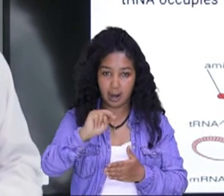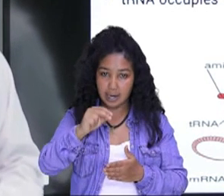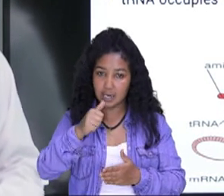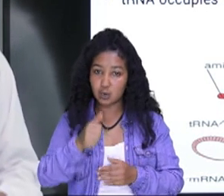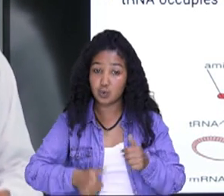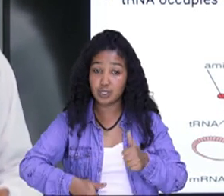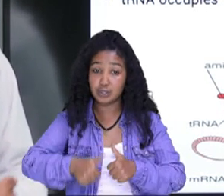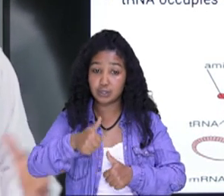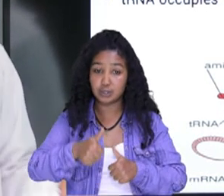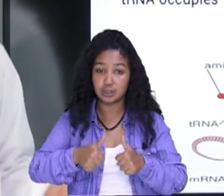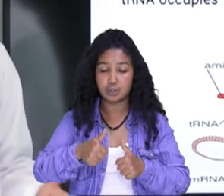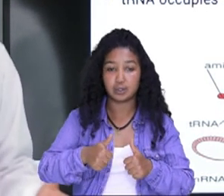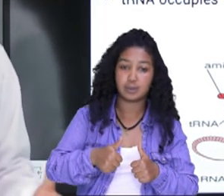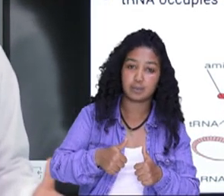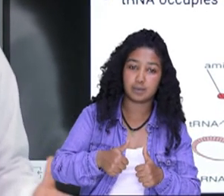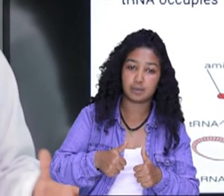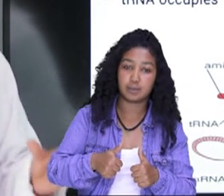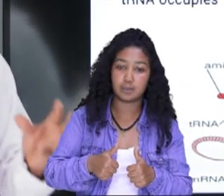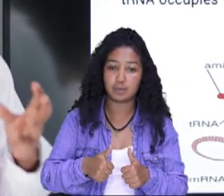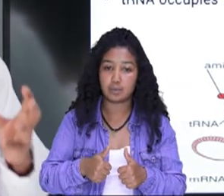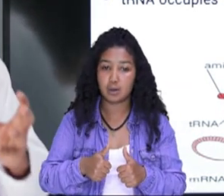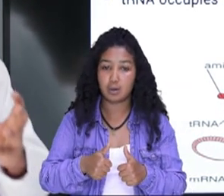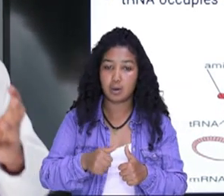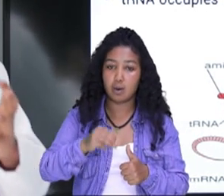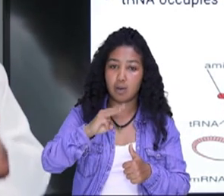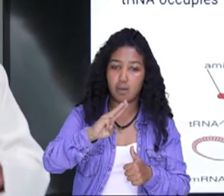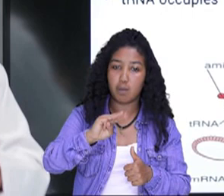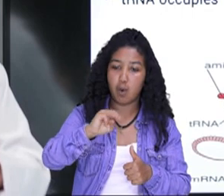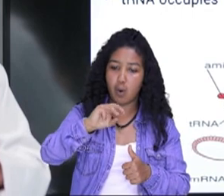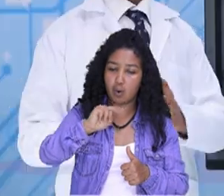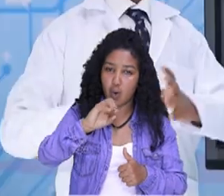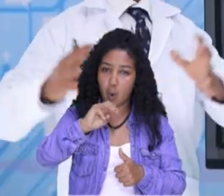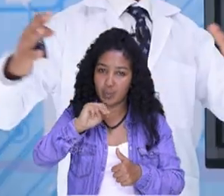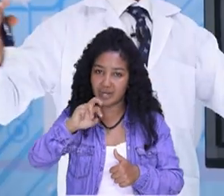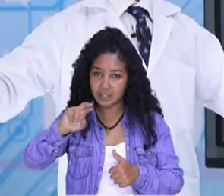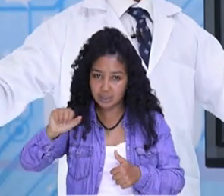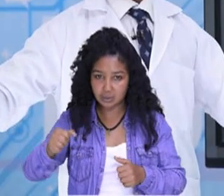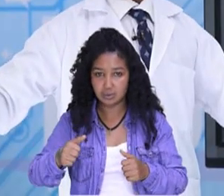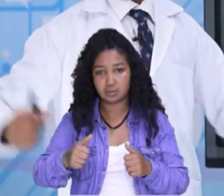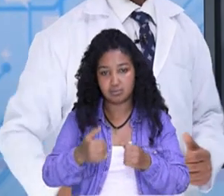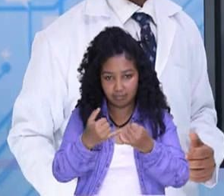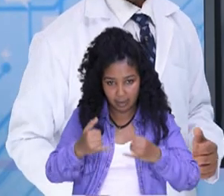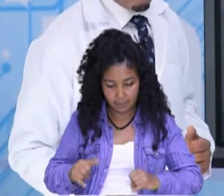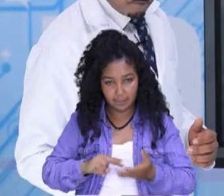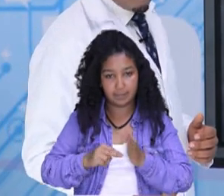RNA which polymerizes monomers of proteins into